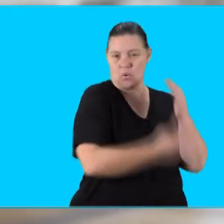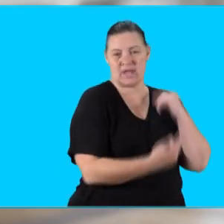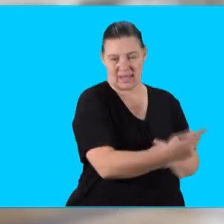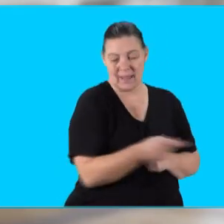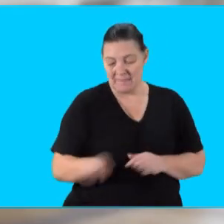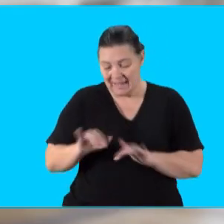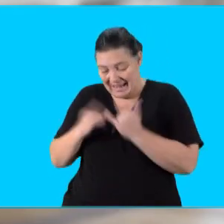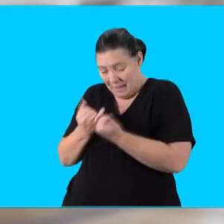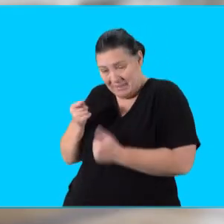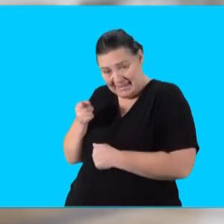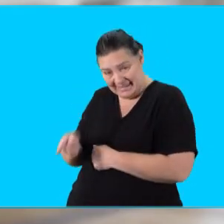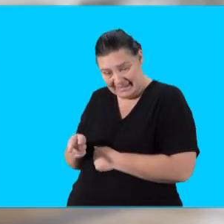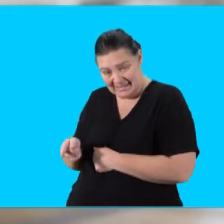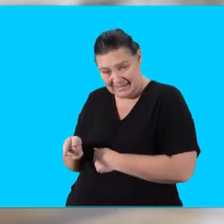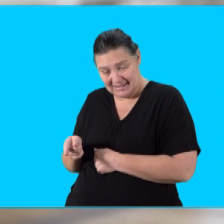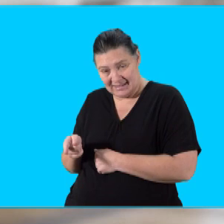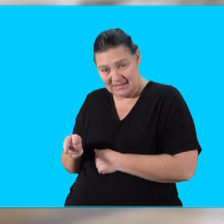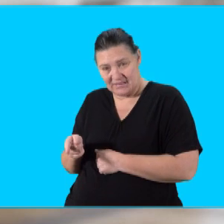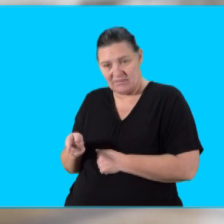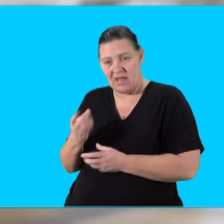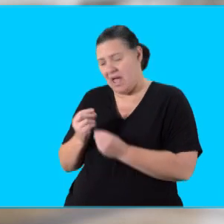a company, we have